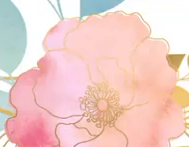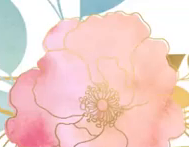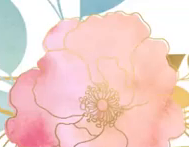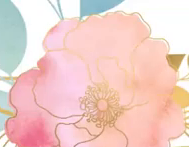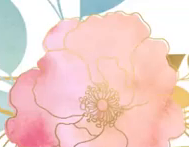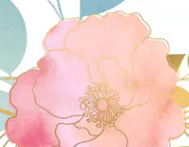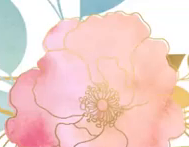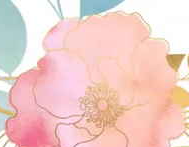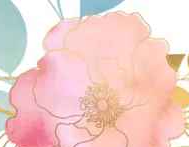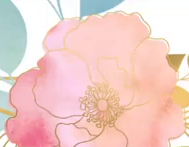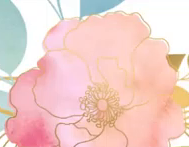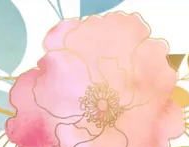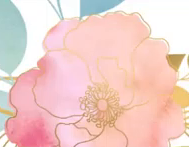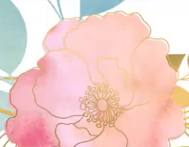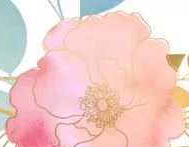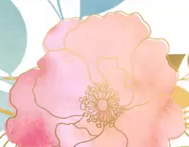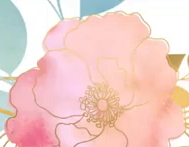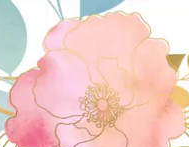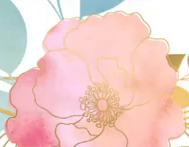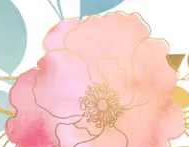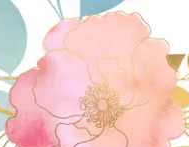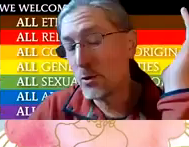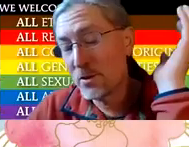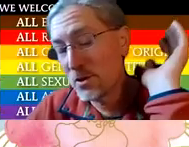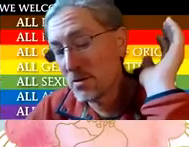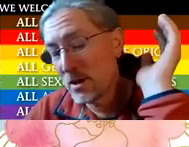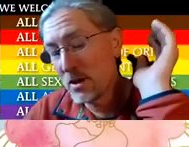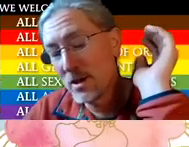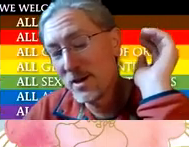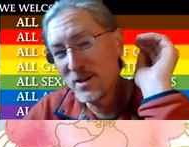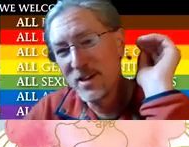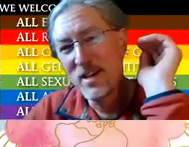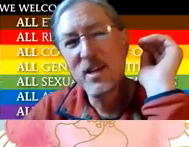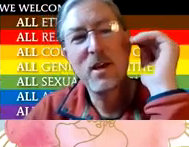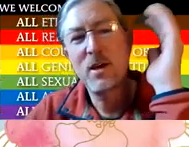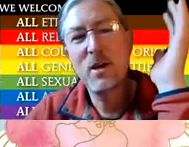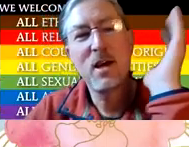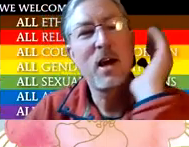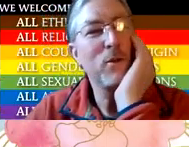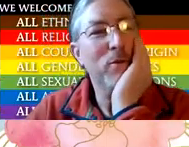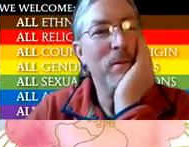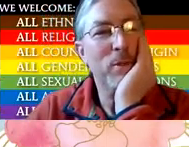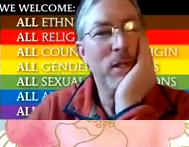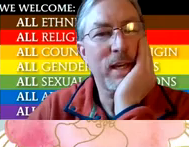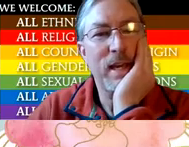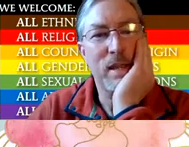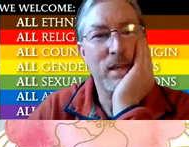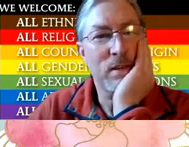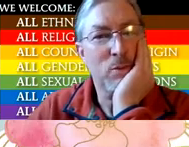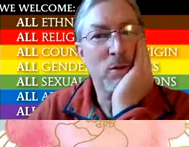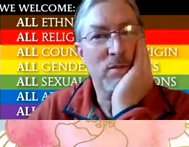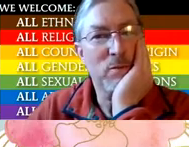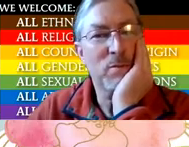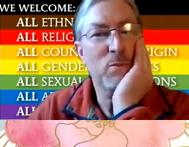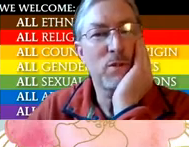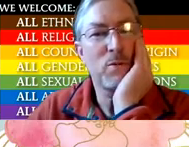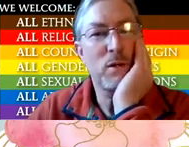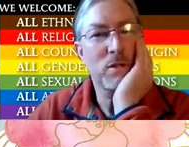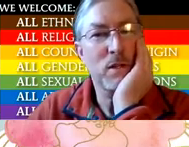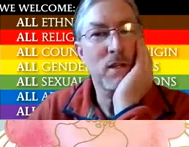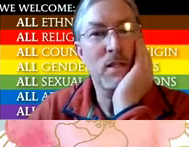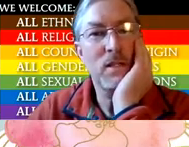Is there any other words, John, you're not sure about pronunciation? Well, there's a very, I only remembered like 8 things. One of